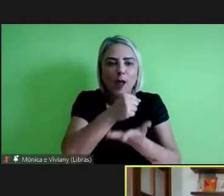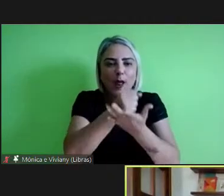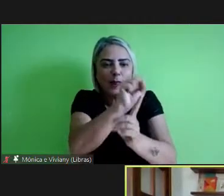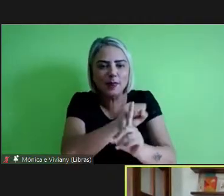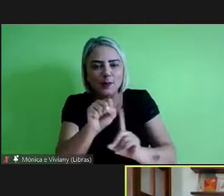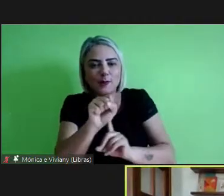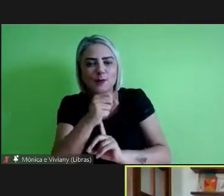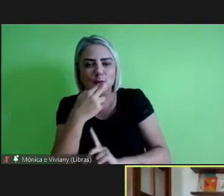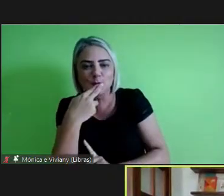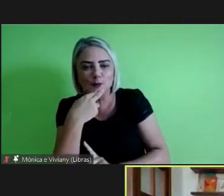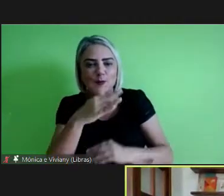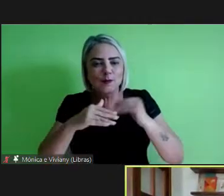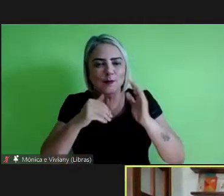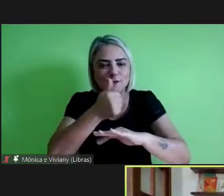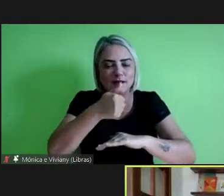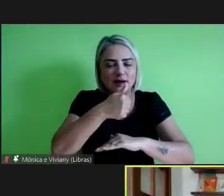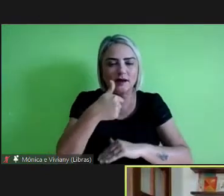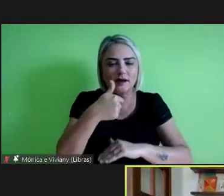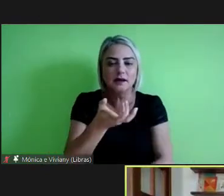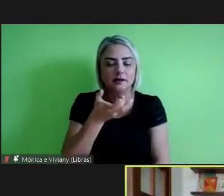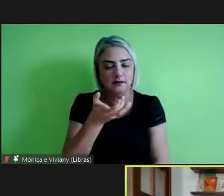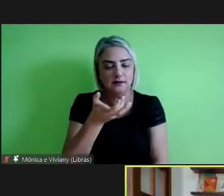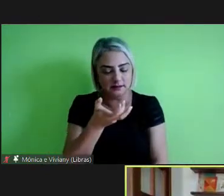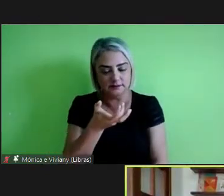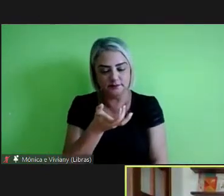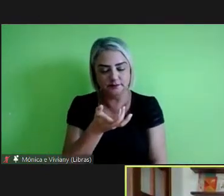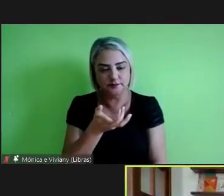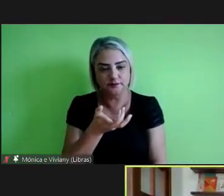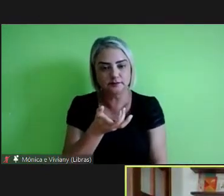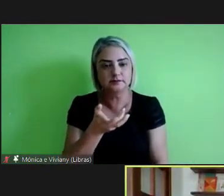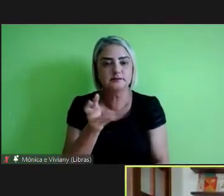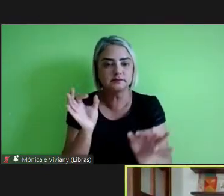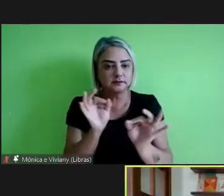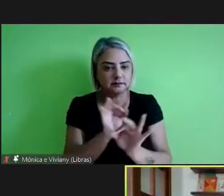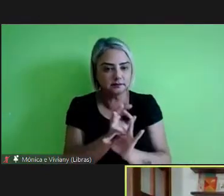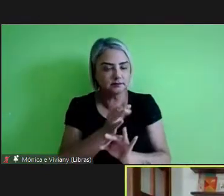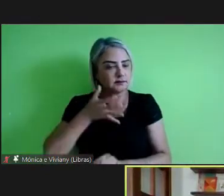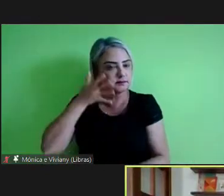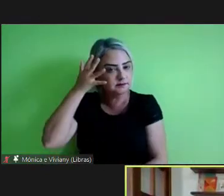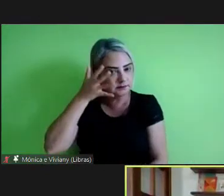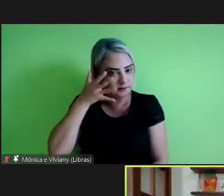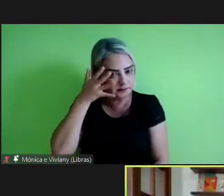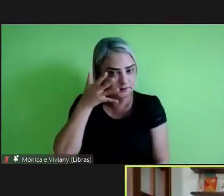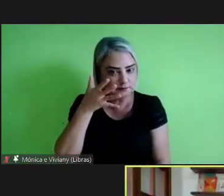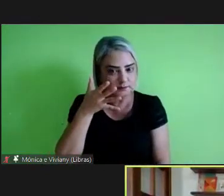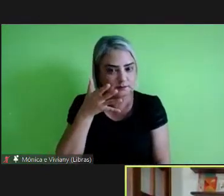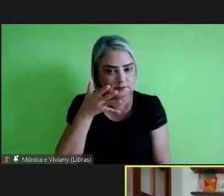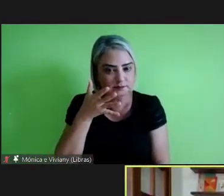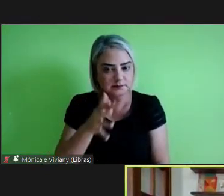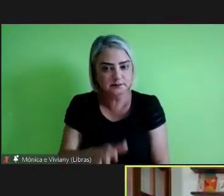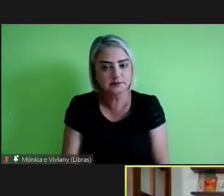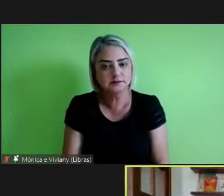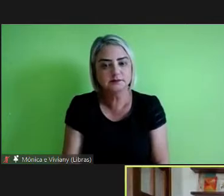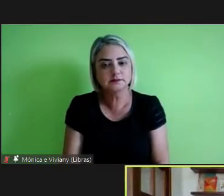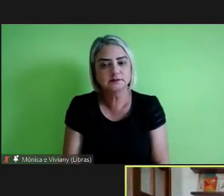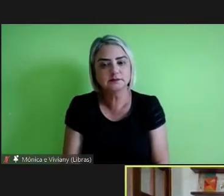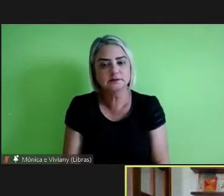to have dietitians there. I would like to finish my speech